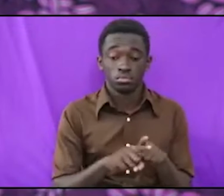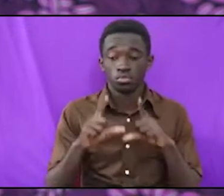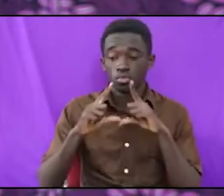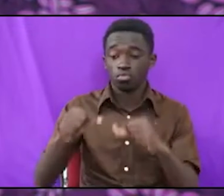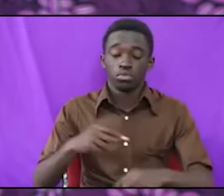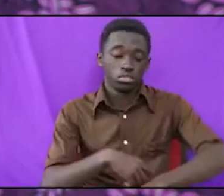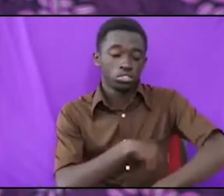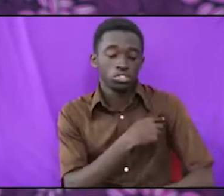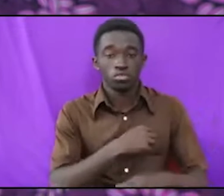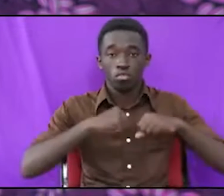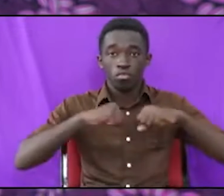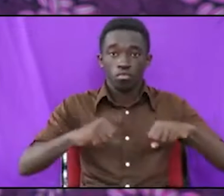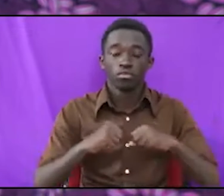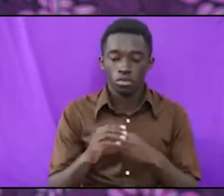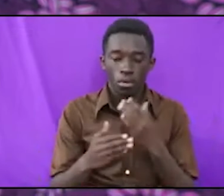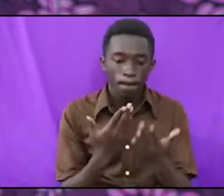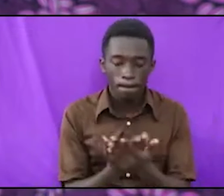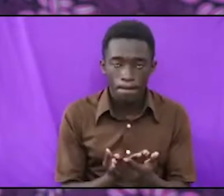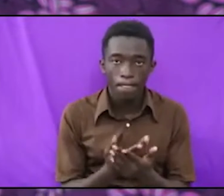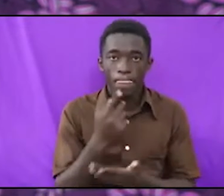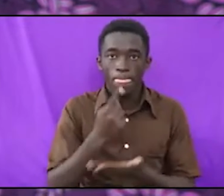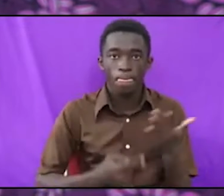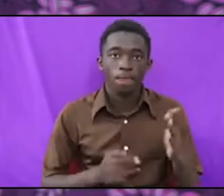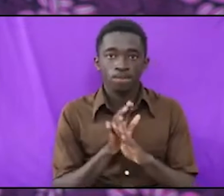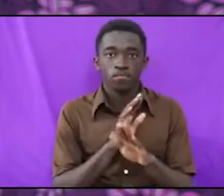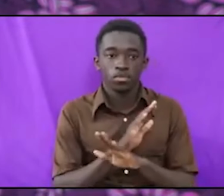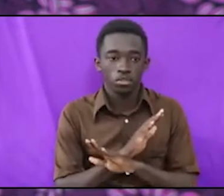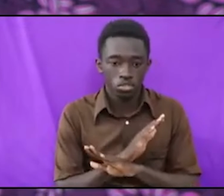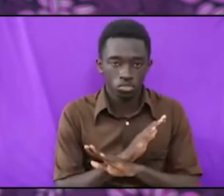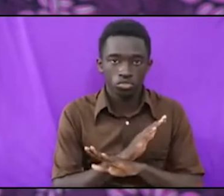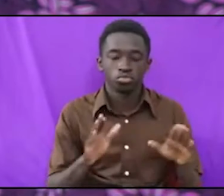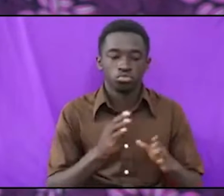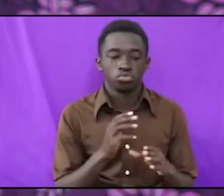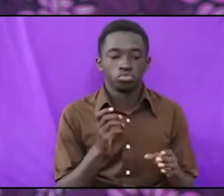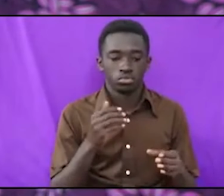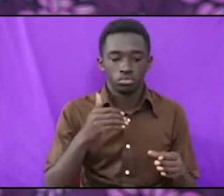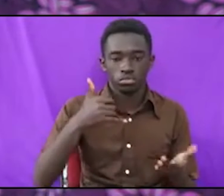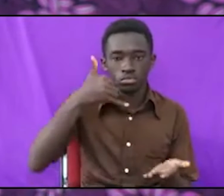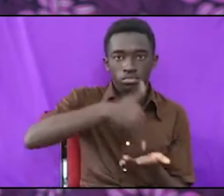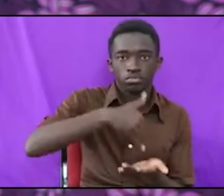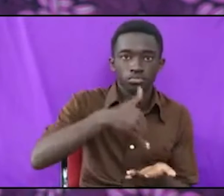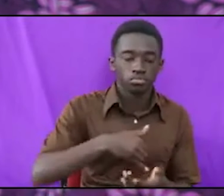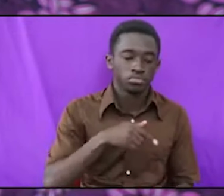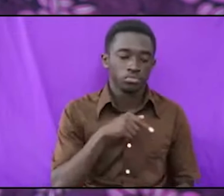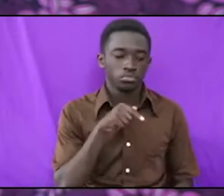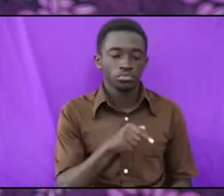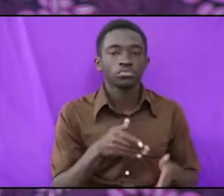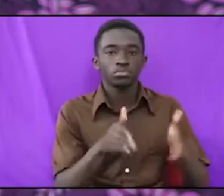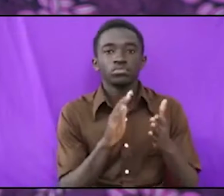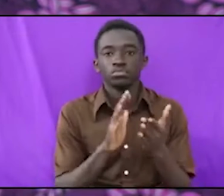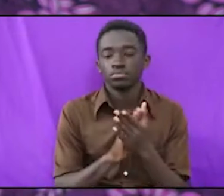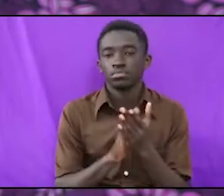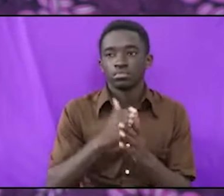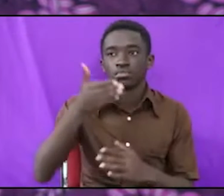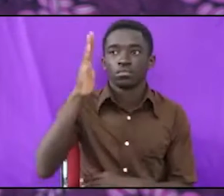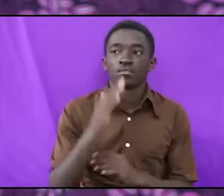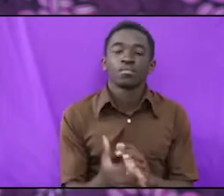for permission not to defile himself this way. Praise God.